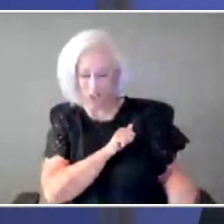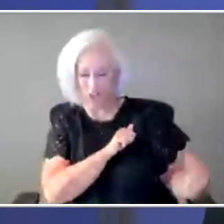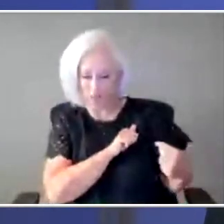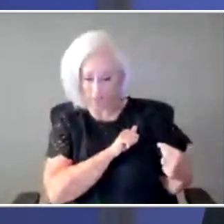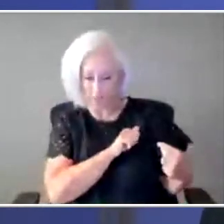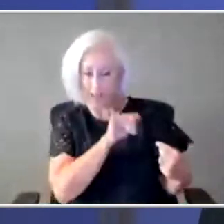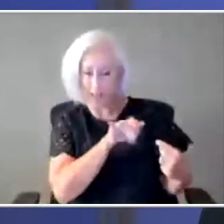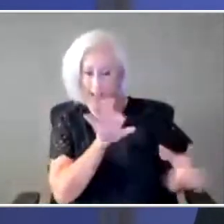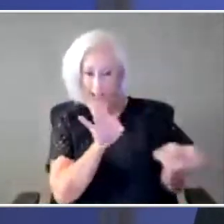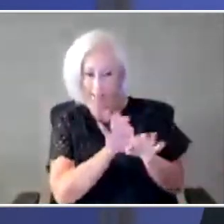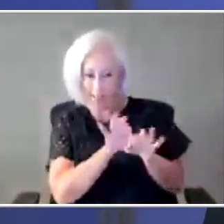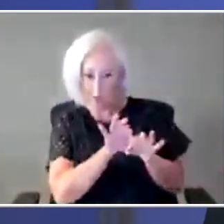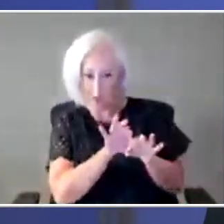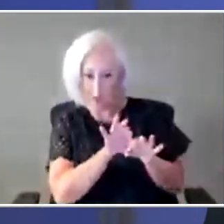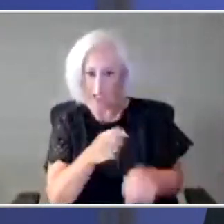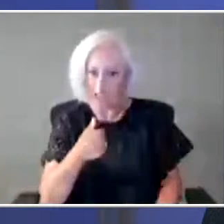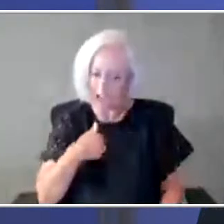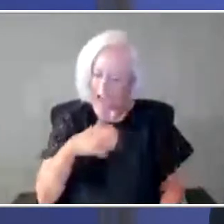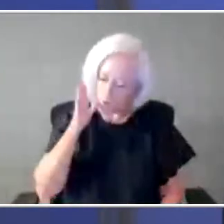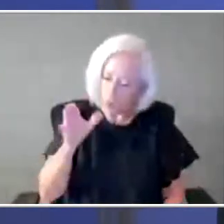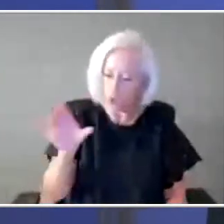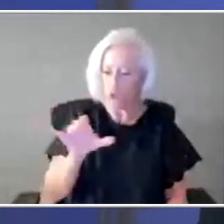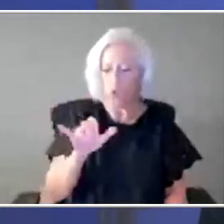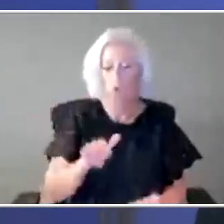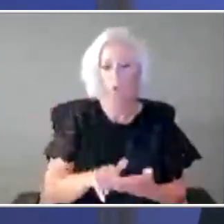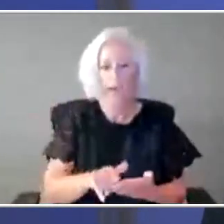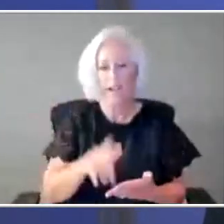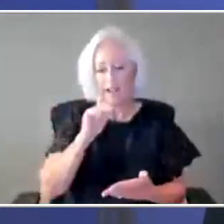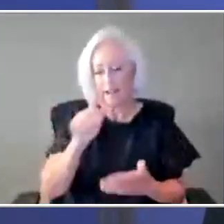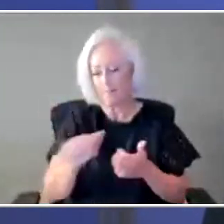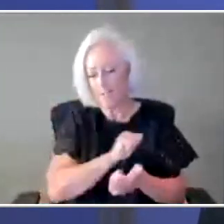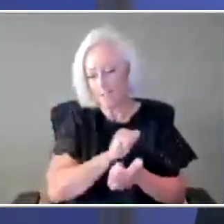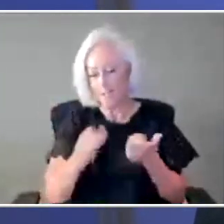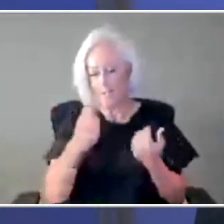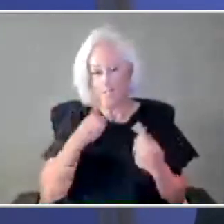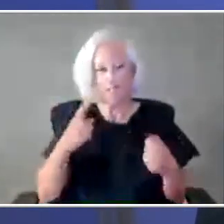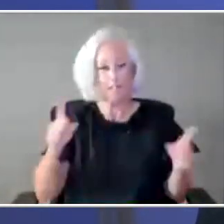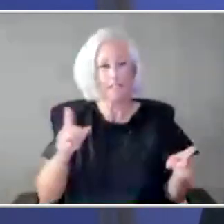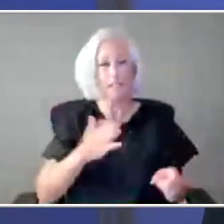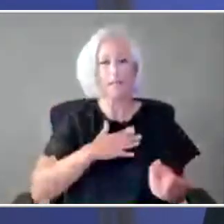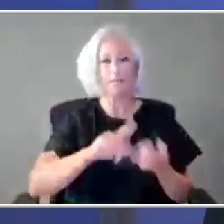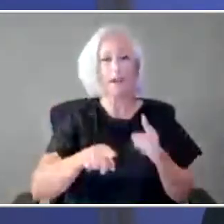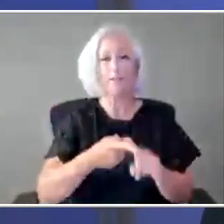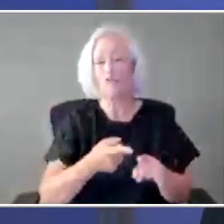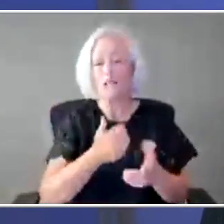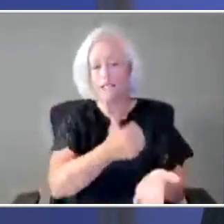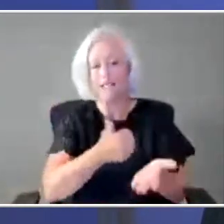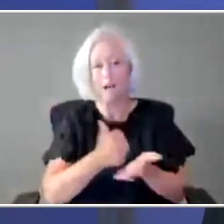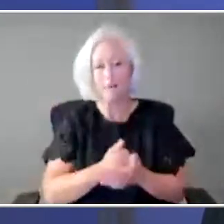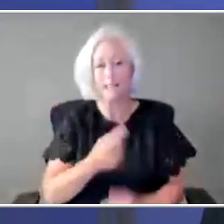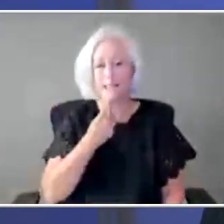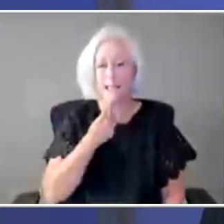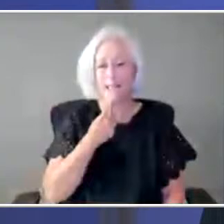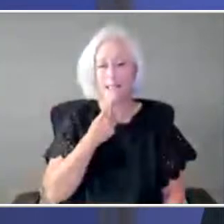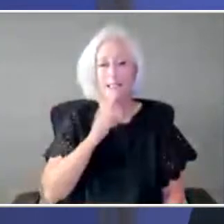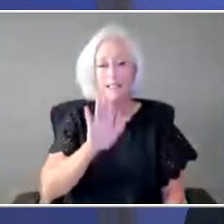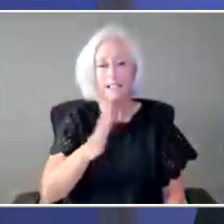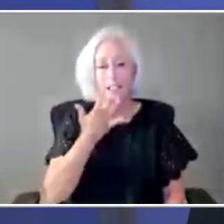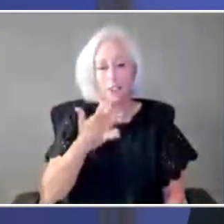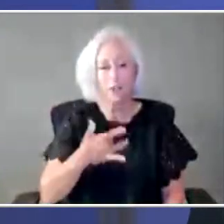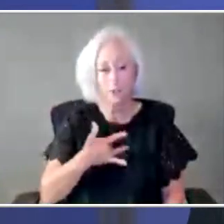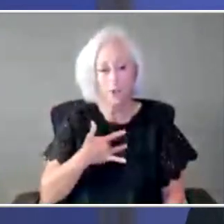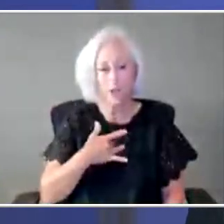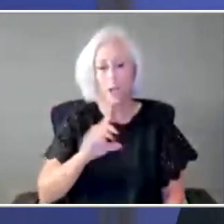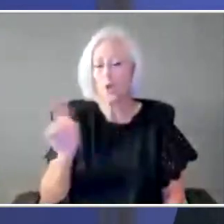I will do this. And I'll get on the other side. My friends helped me with that. They said, all right, it's your birthday. Let's go. Where do you want to go? And they dragged me out. Even